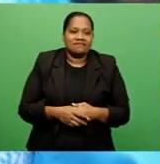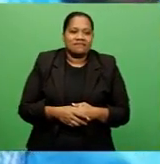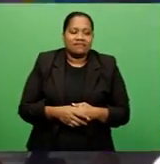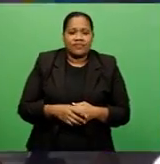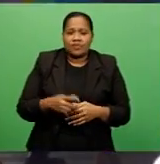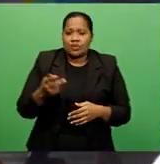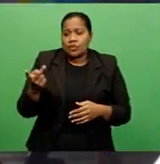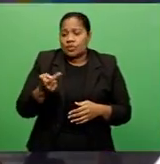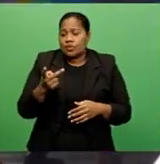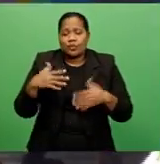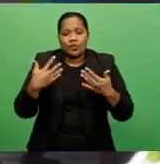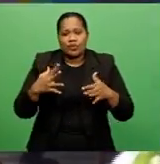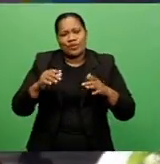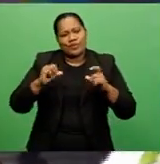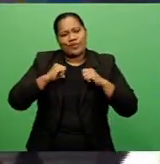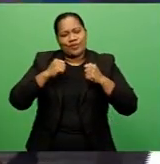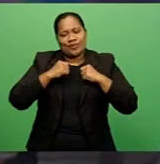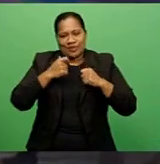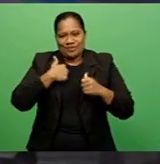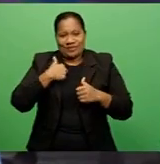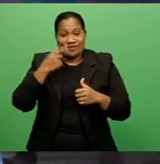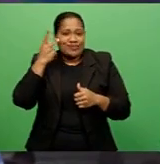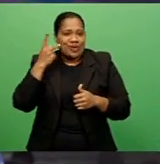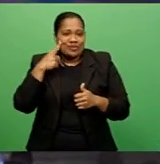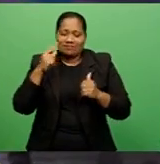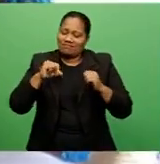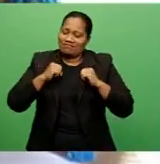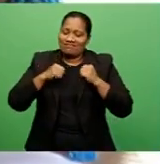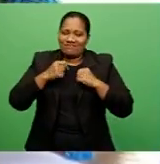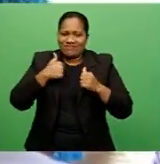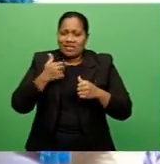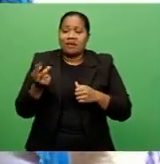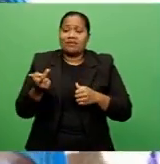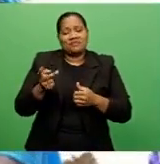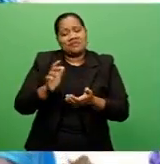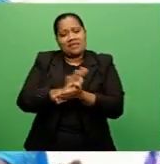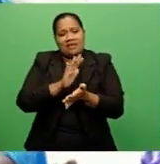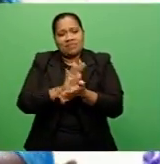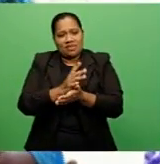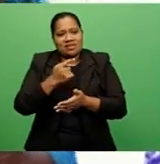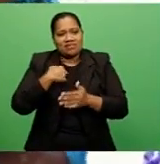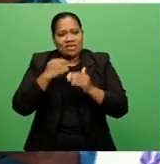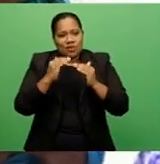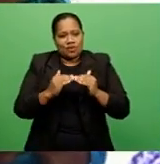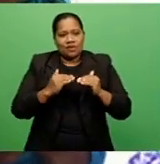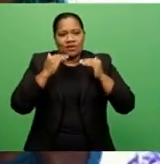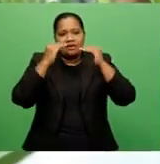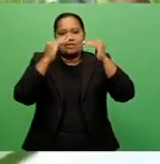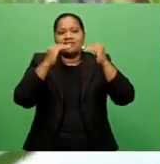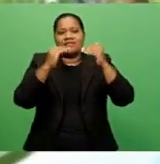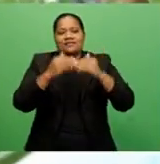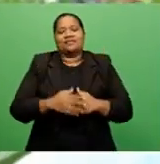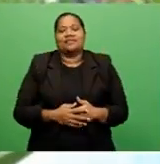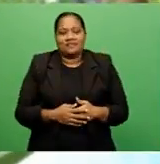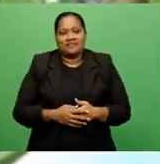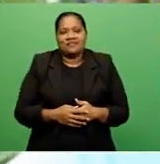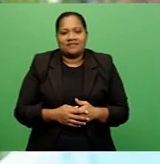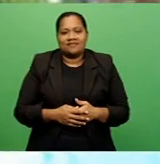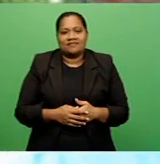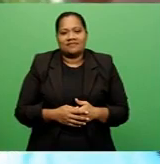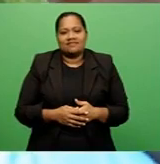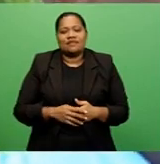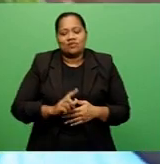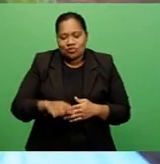very proud of me. They're happy that at least I moved on a step further from here, continuing on